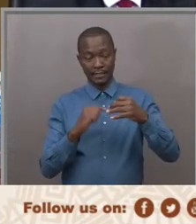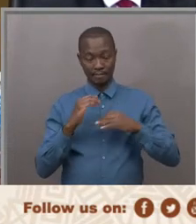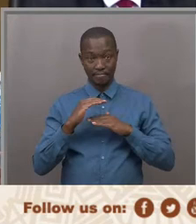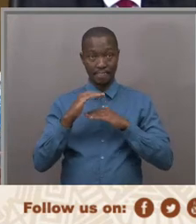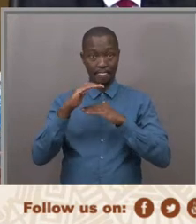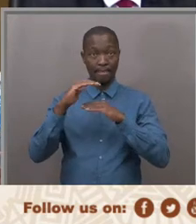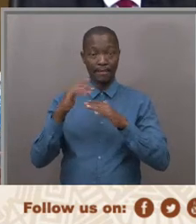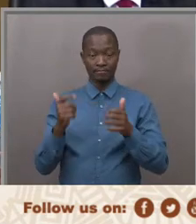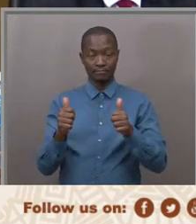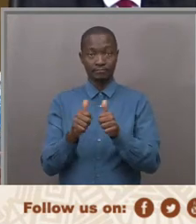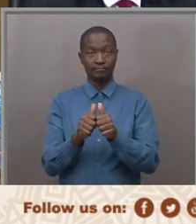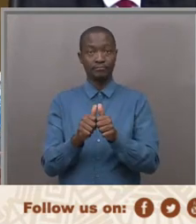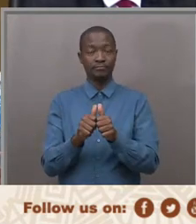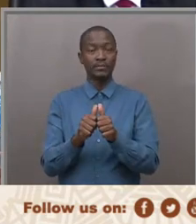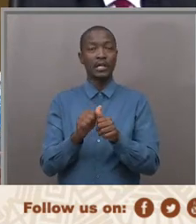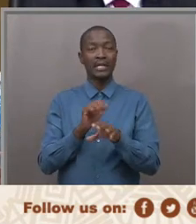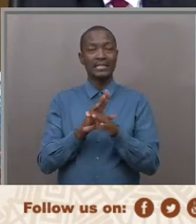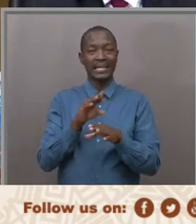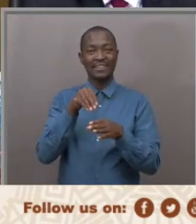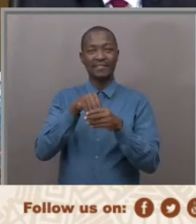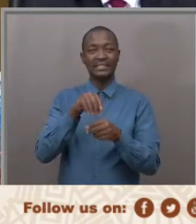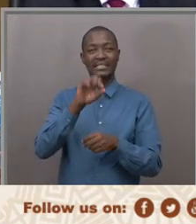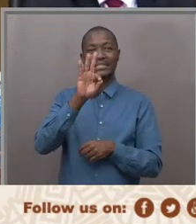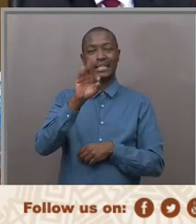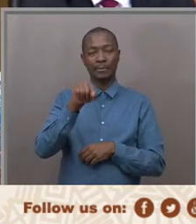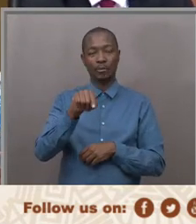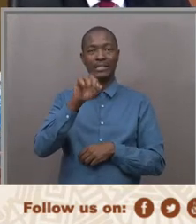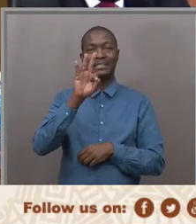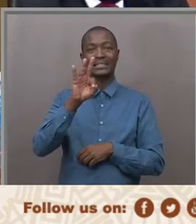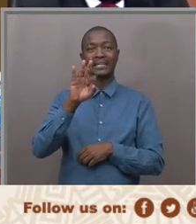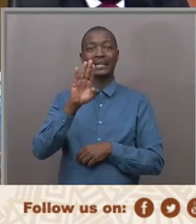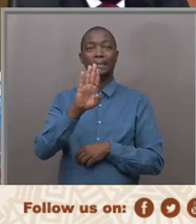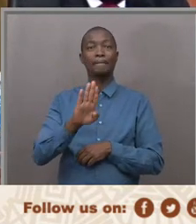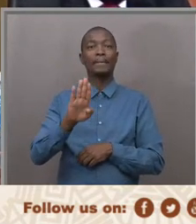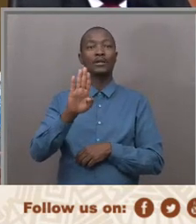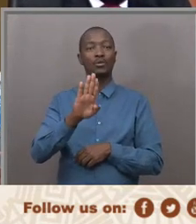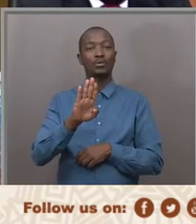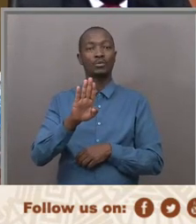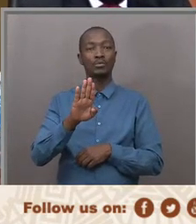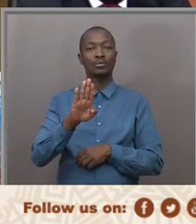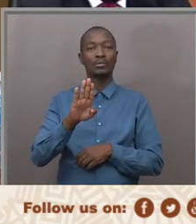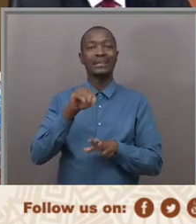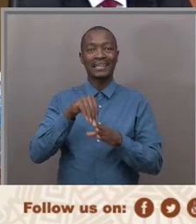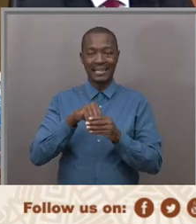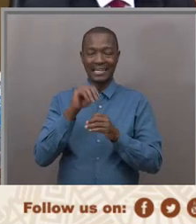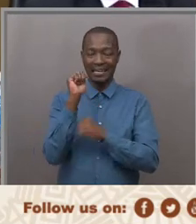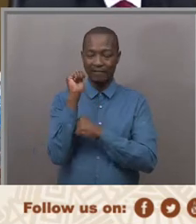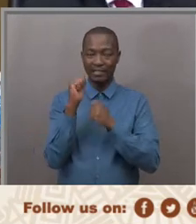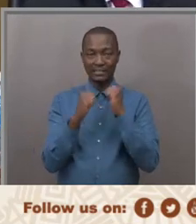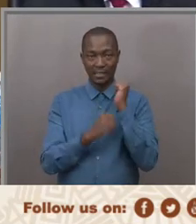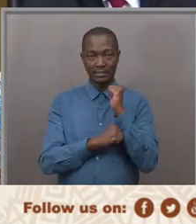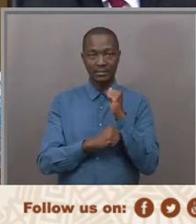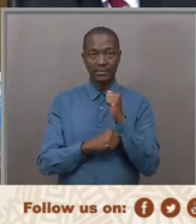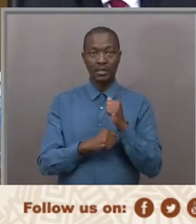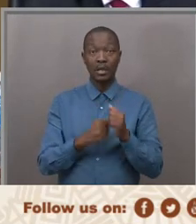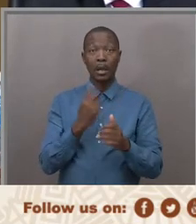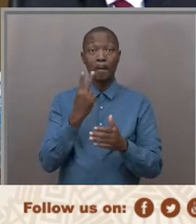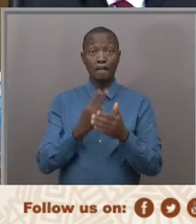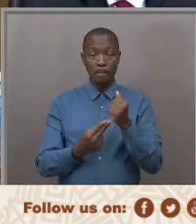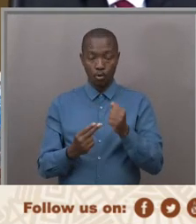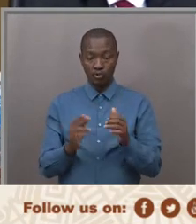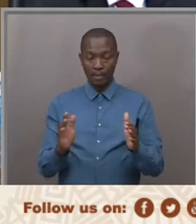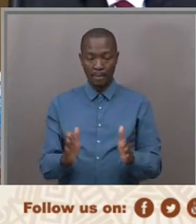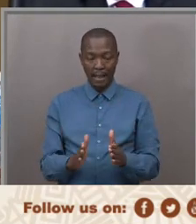government, we are investing 3.3 billion rands in infrastructure, both bulk and the